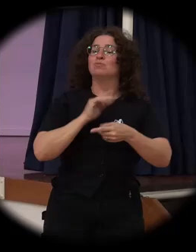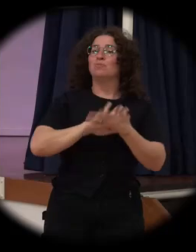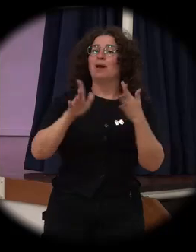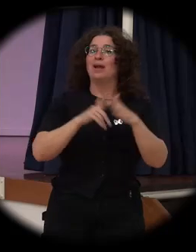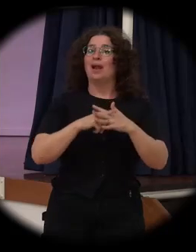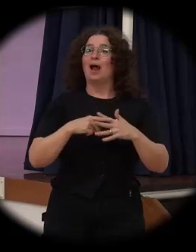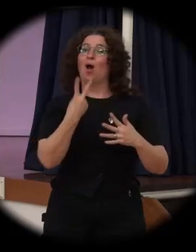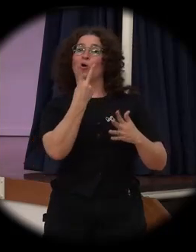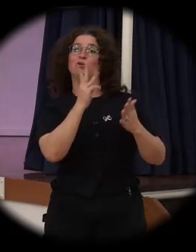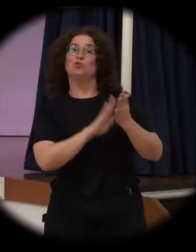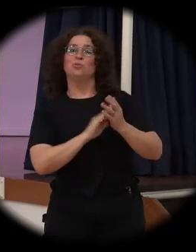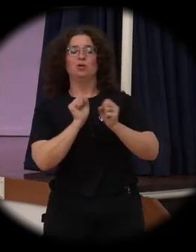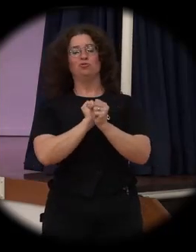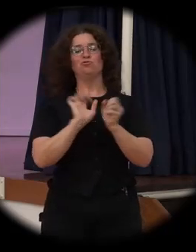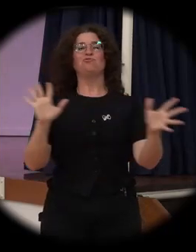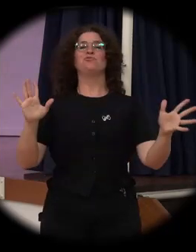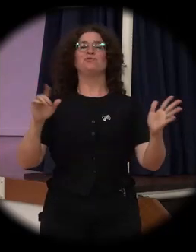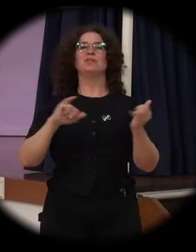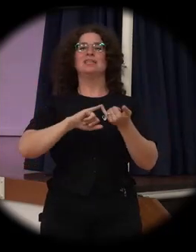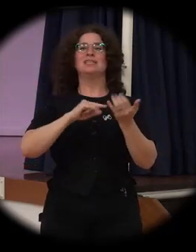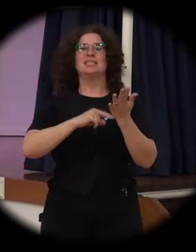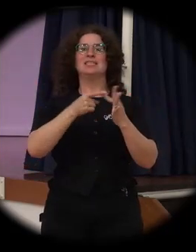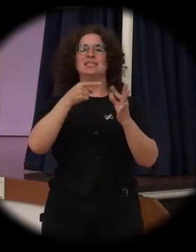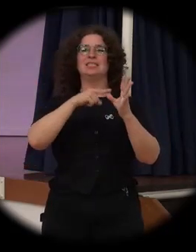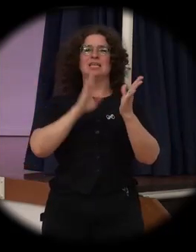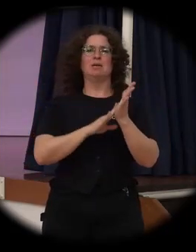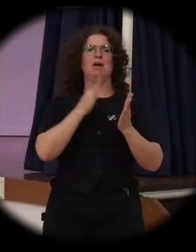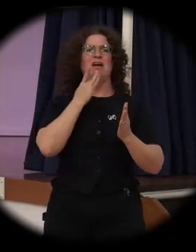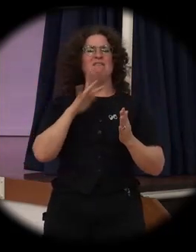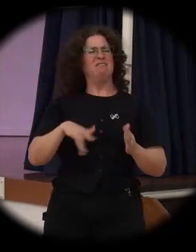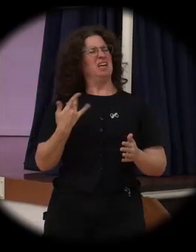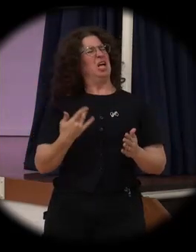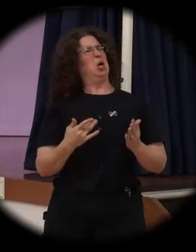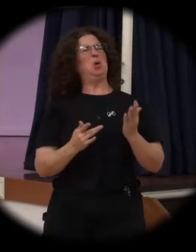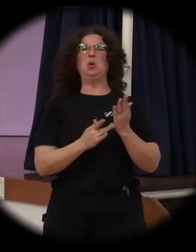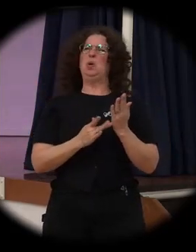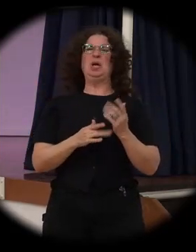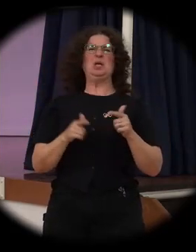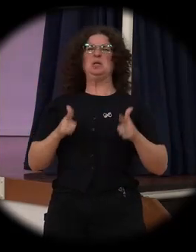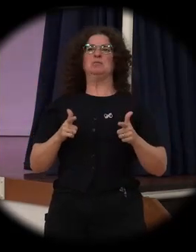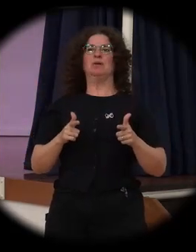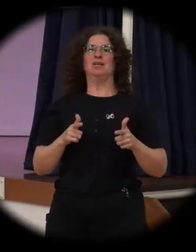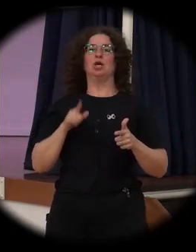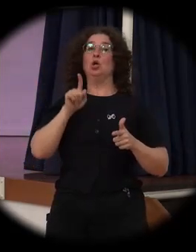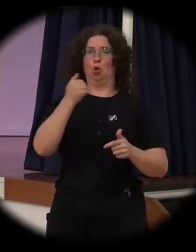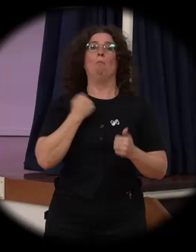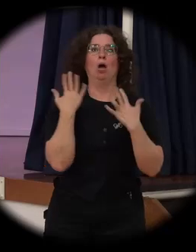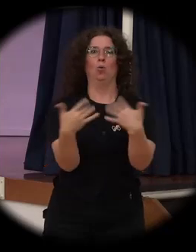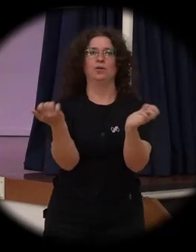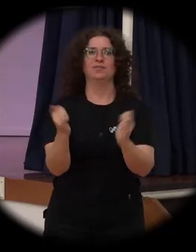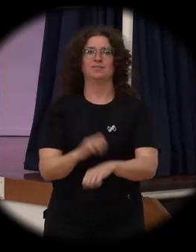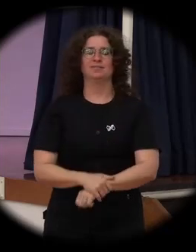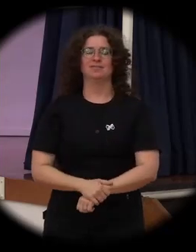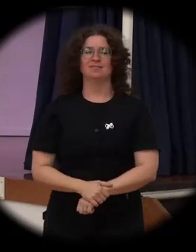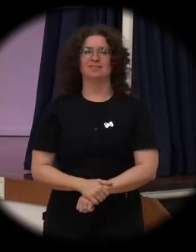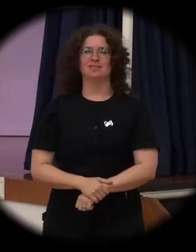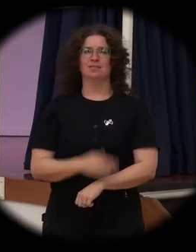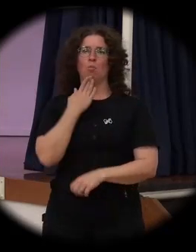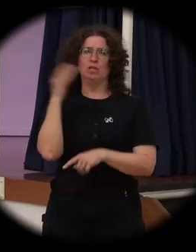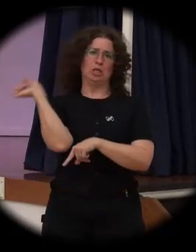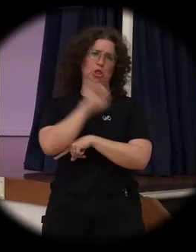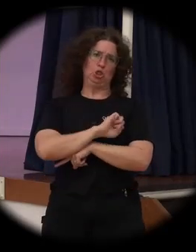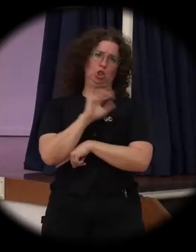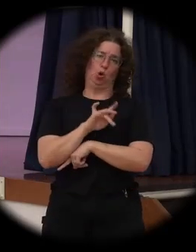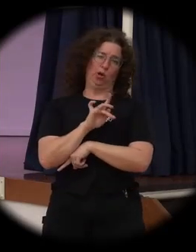that sounds like it might be really technical to you and maybe too intimidating and you don't think you can do it, you're my target audience for this talk, so don't fall asleep just